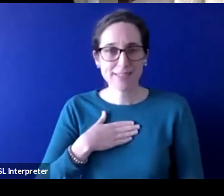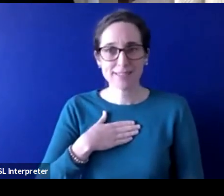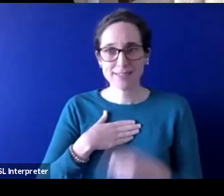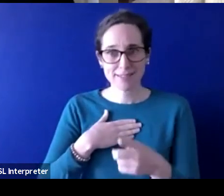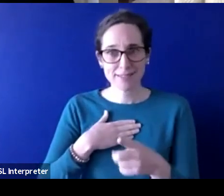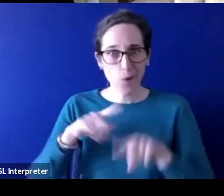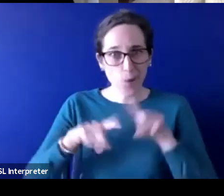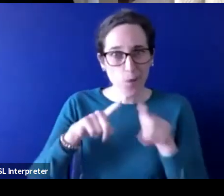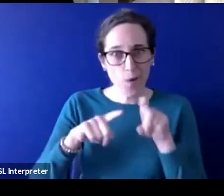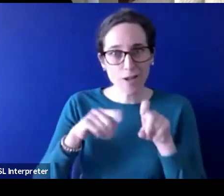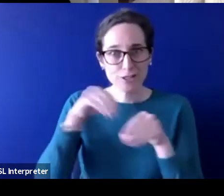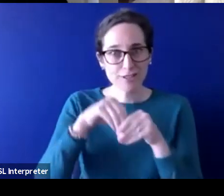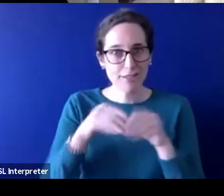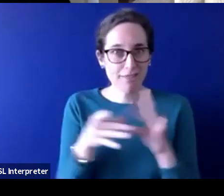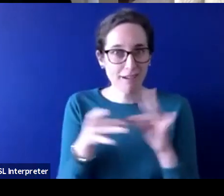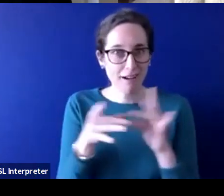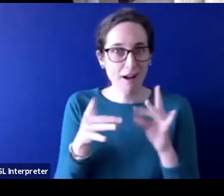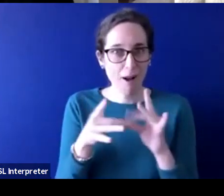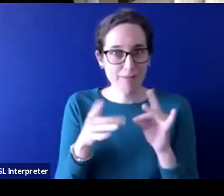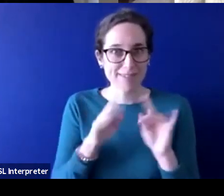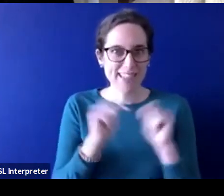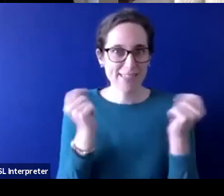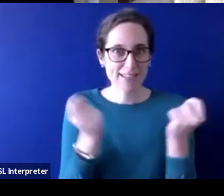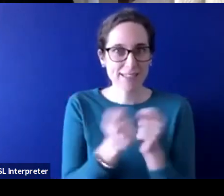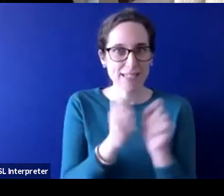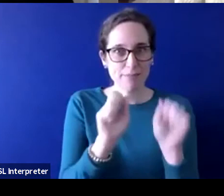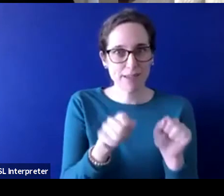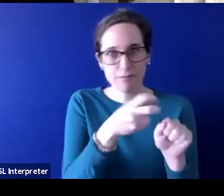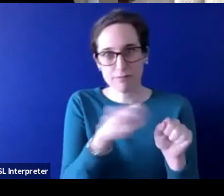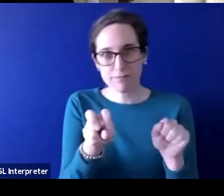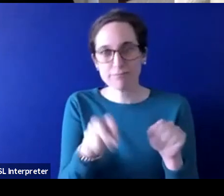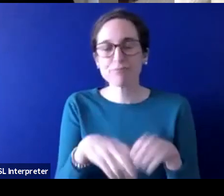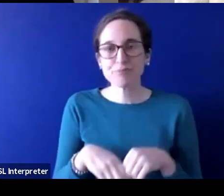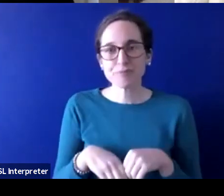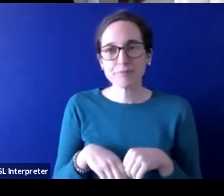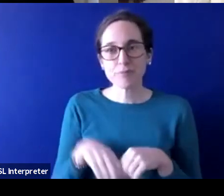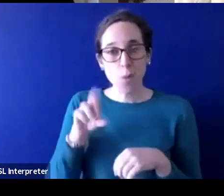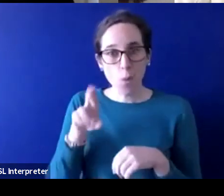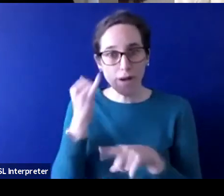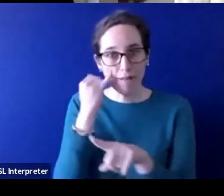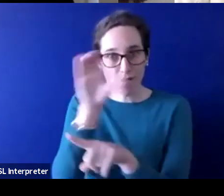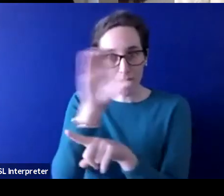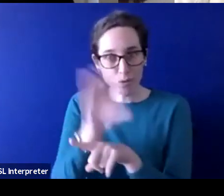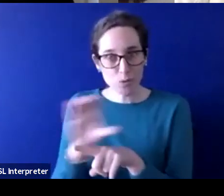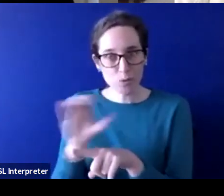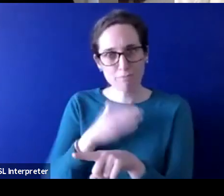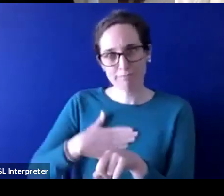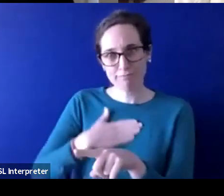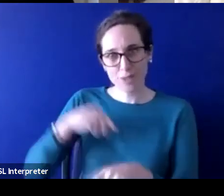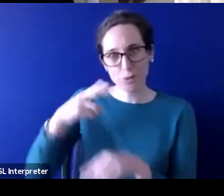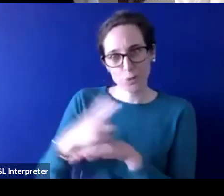there, and our team will filter that over to us. If you're watching on Zoom, please go ahead and submit your questions through the